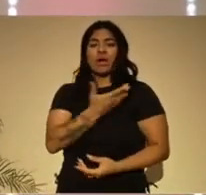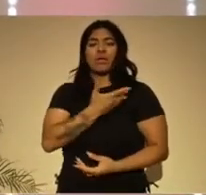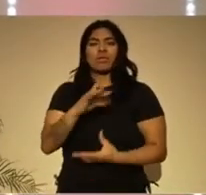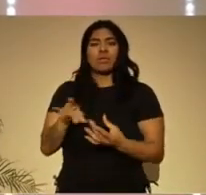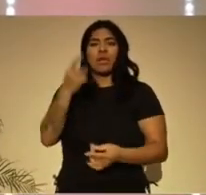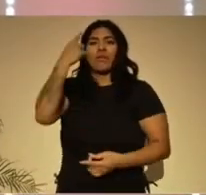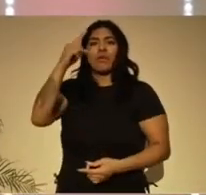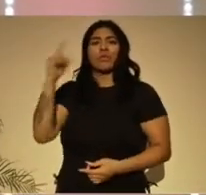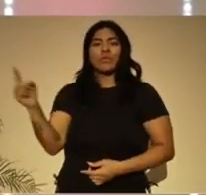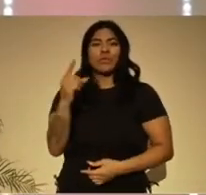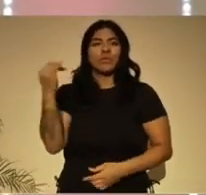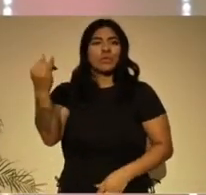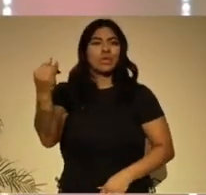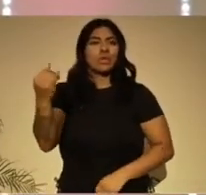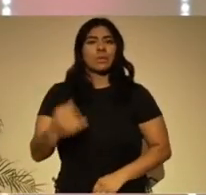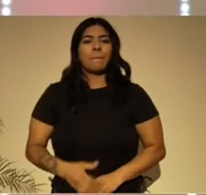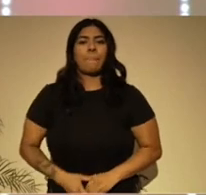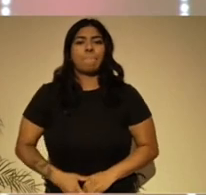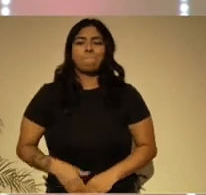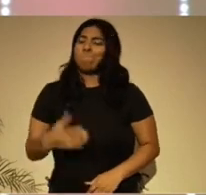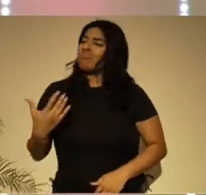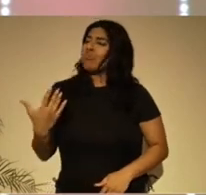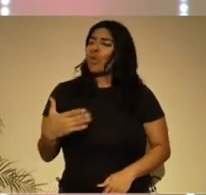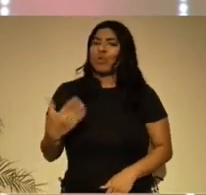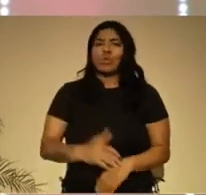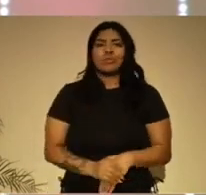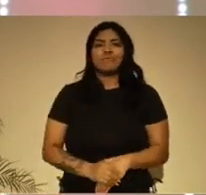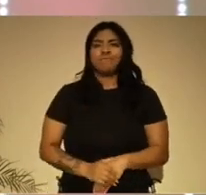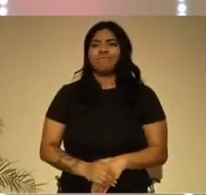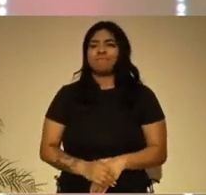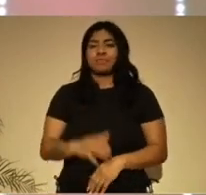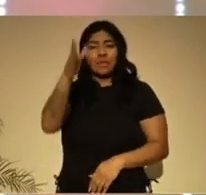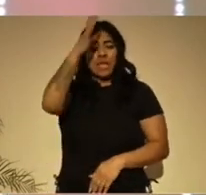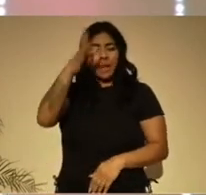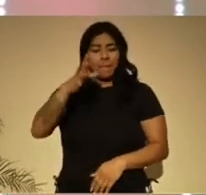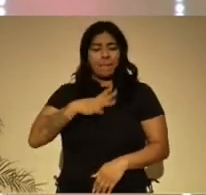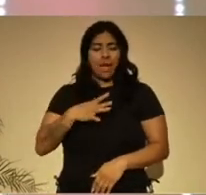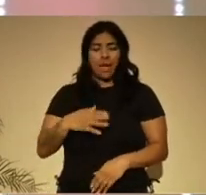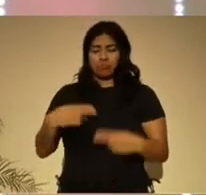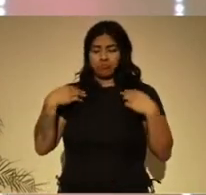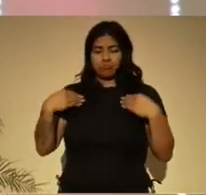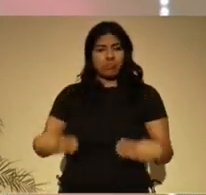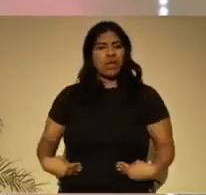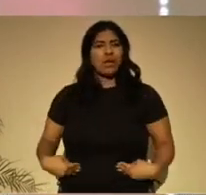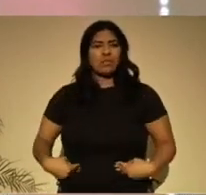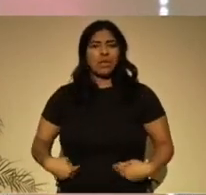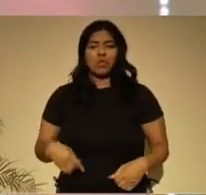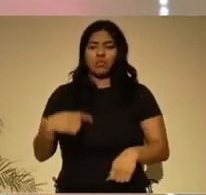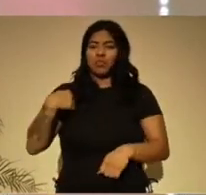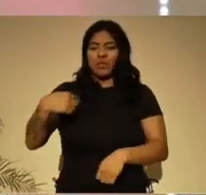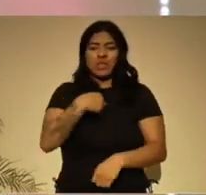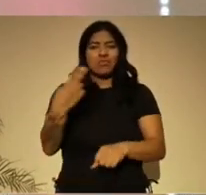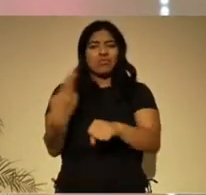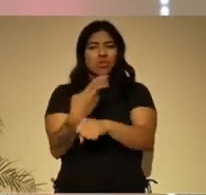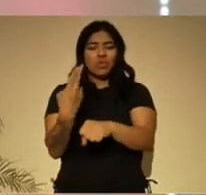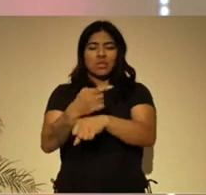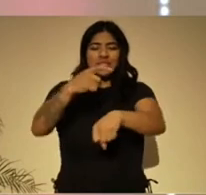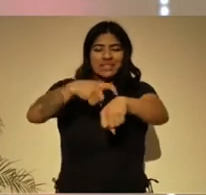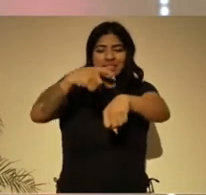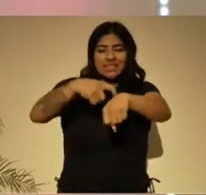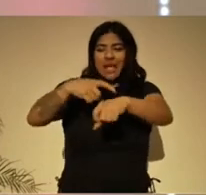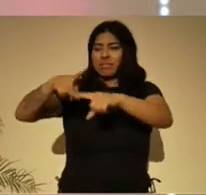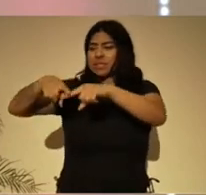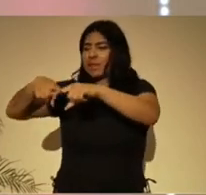for eternity. Man is a creature of time. We take our time, we use our time, we